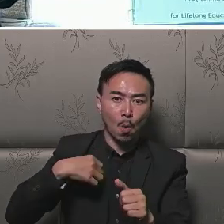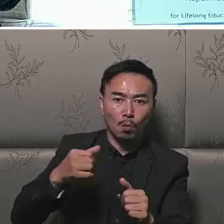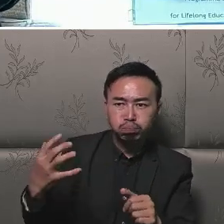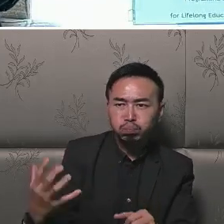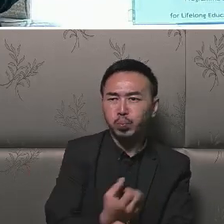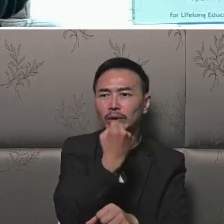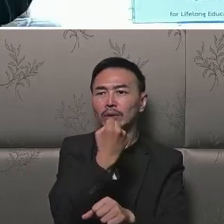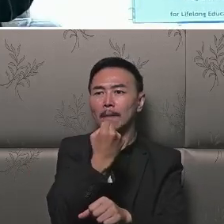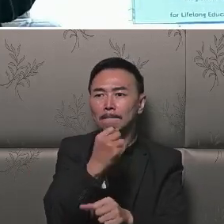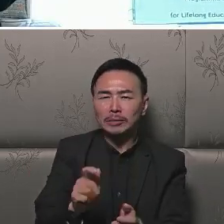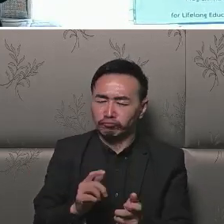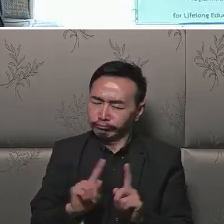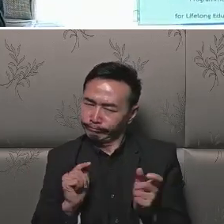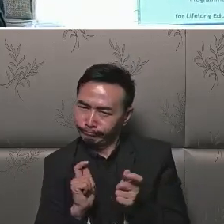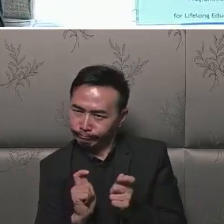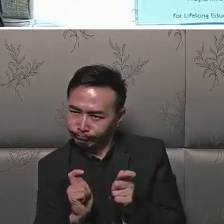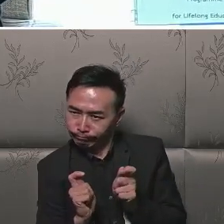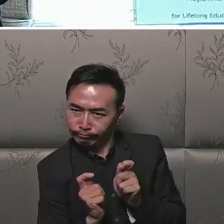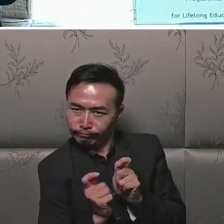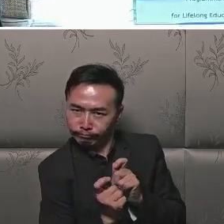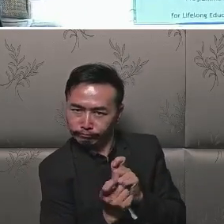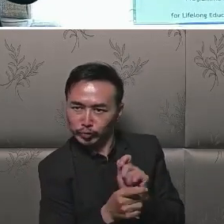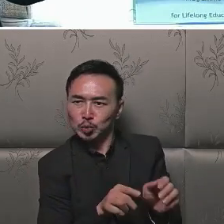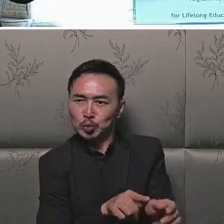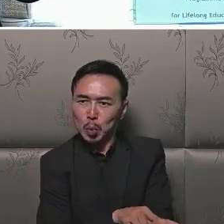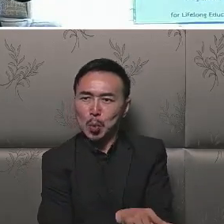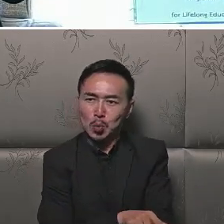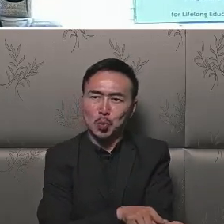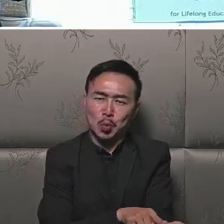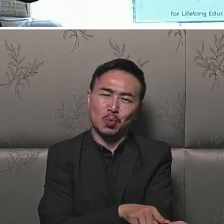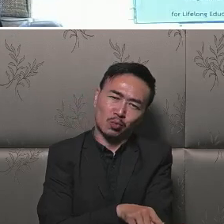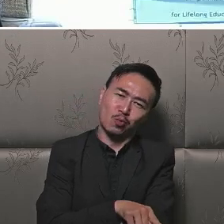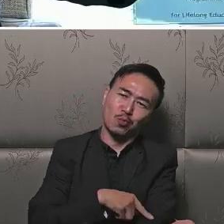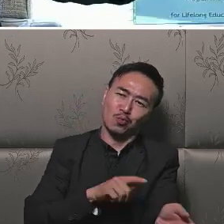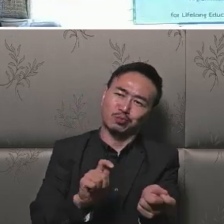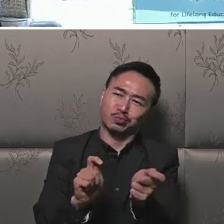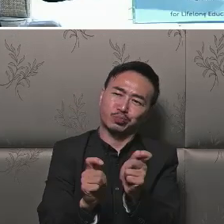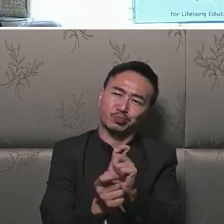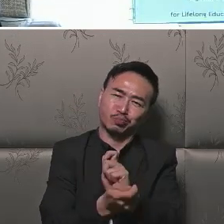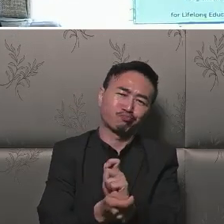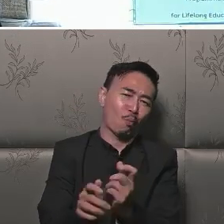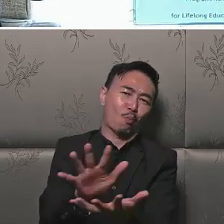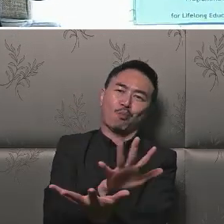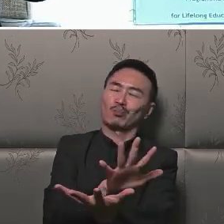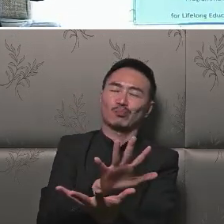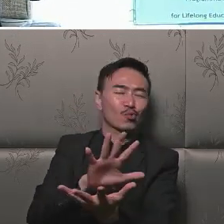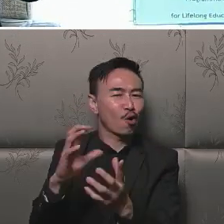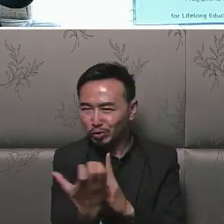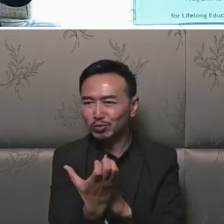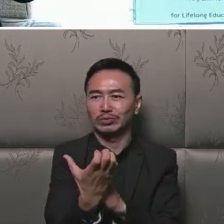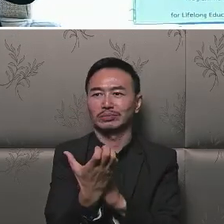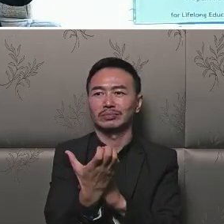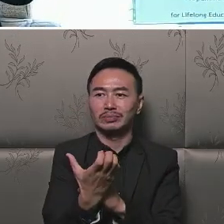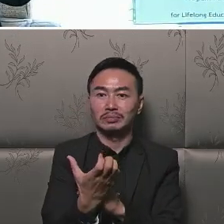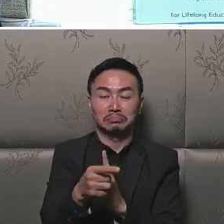more practical. And also we are trying to make these two degrees competitive